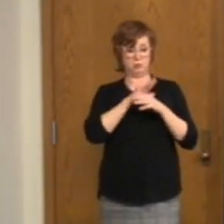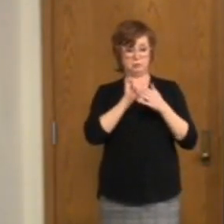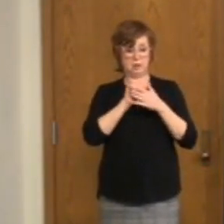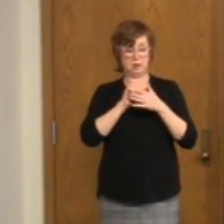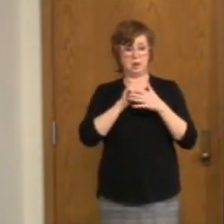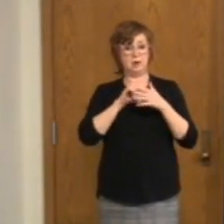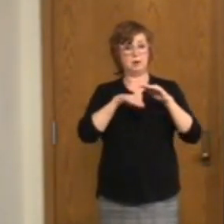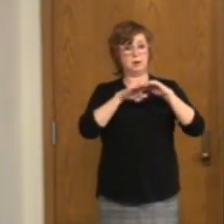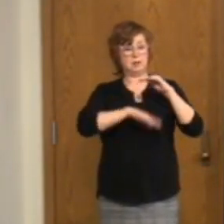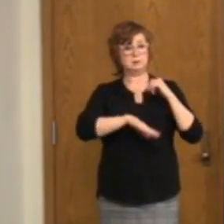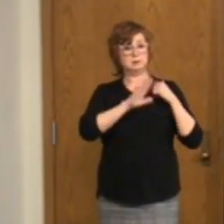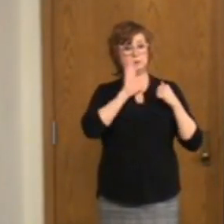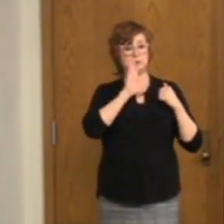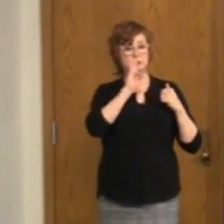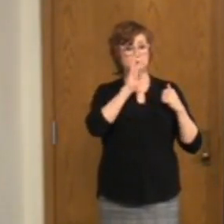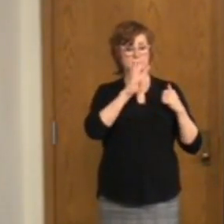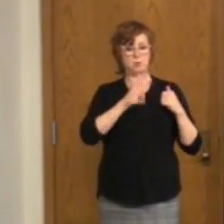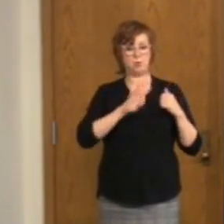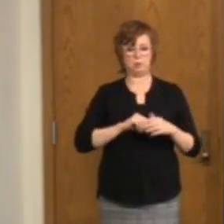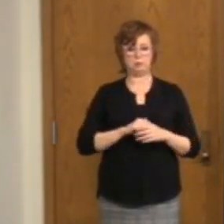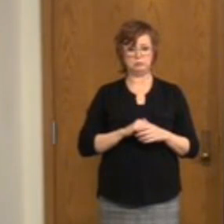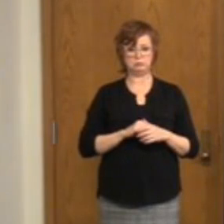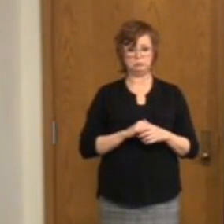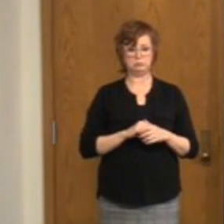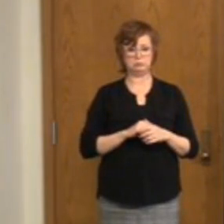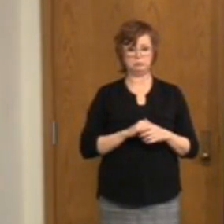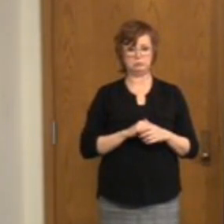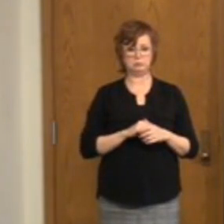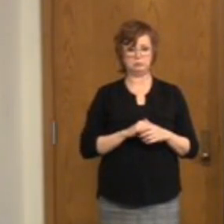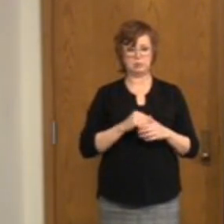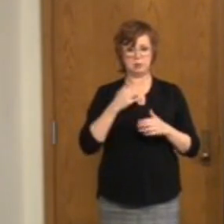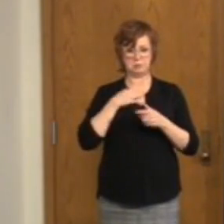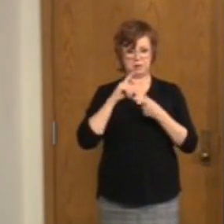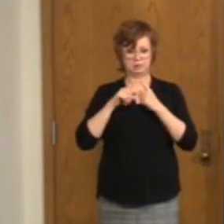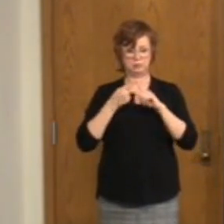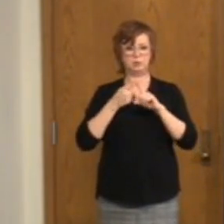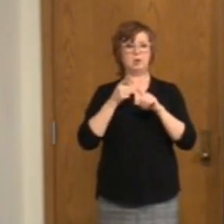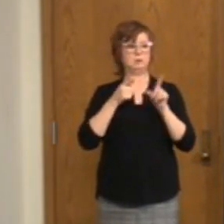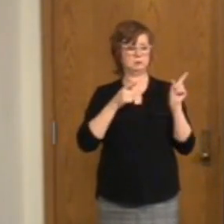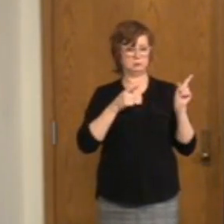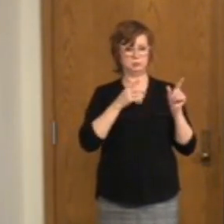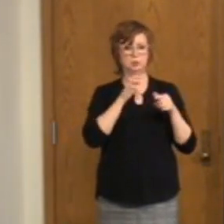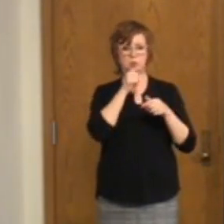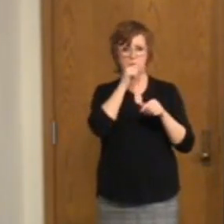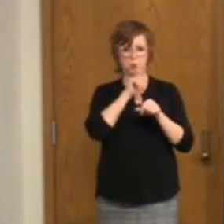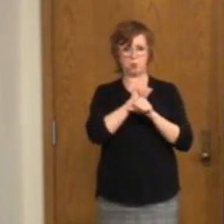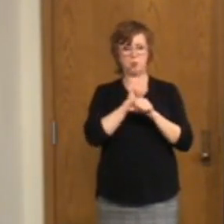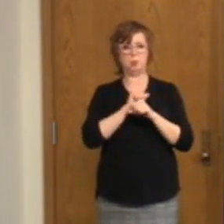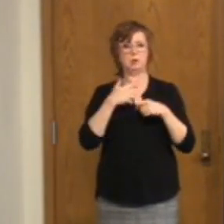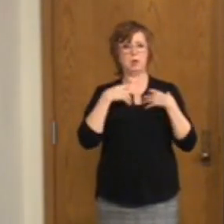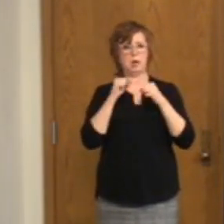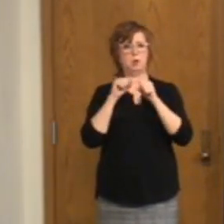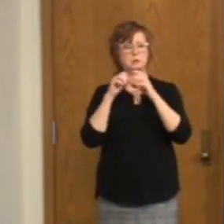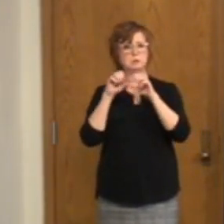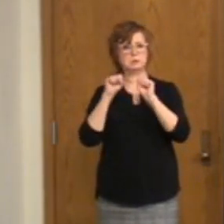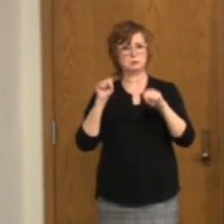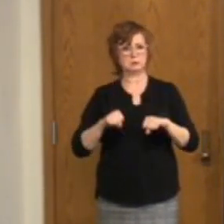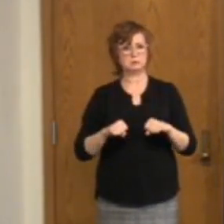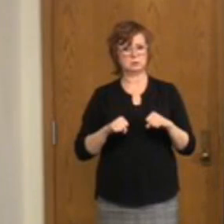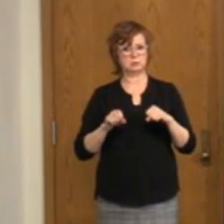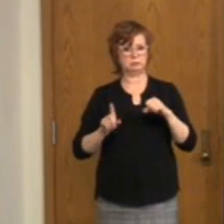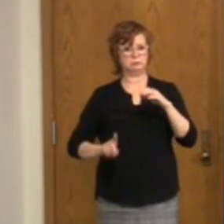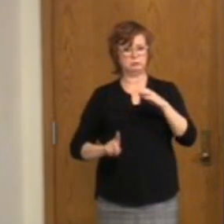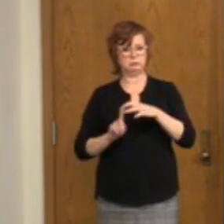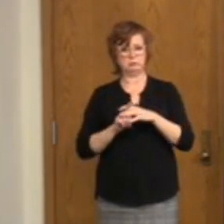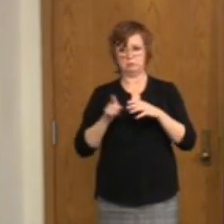Pfizer equivalently. It's the same, and, a lot of my friends in the UK who work in healthcare, otherwise, they just show up and they get the vaccine